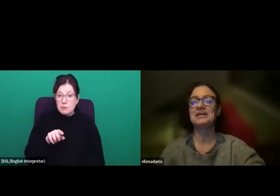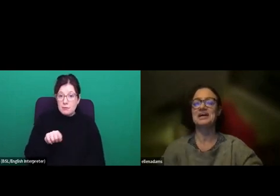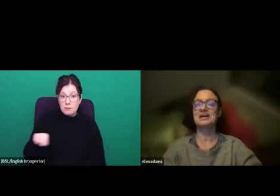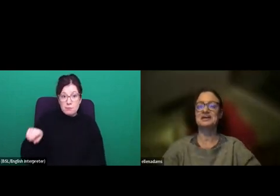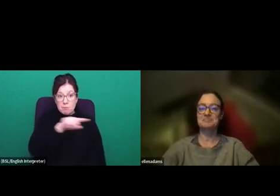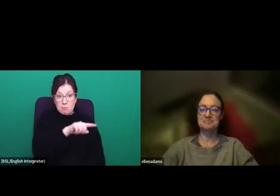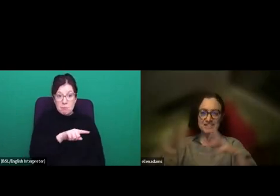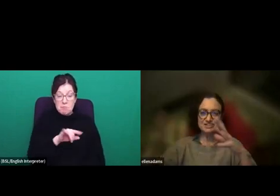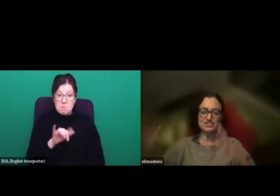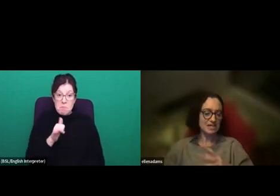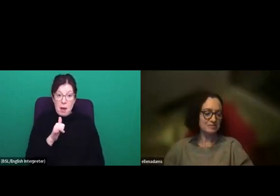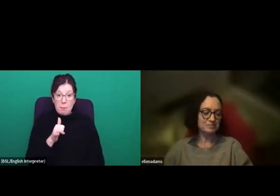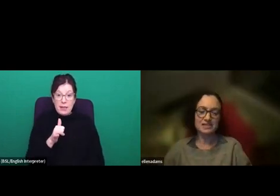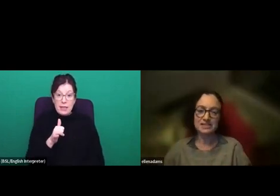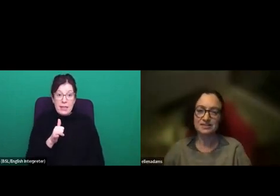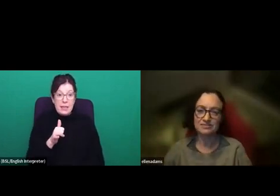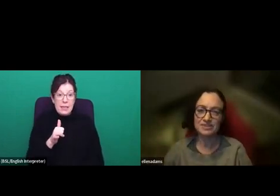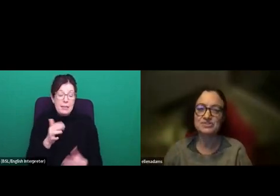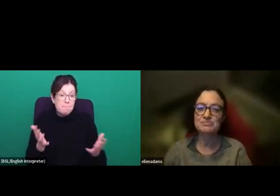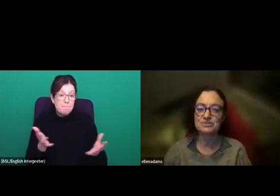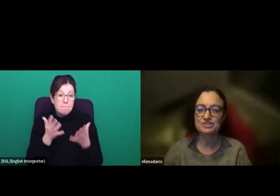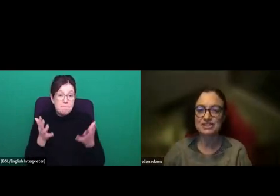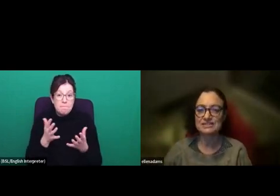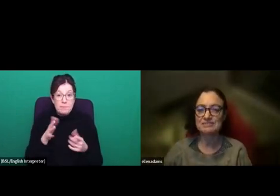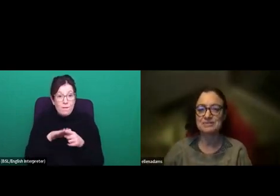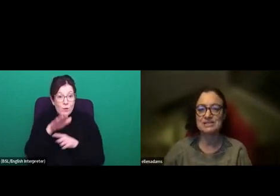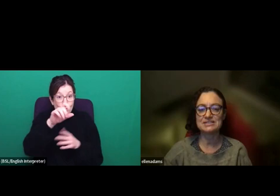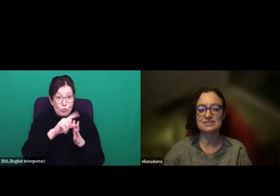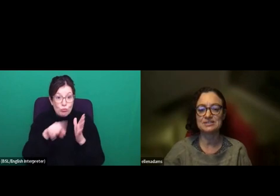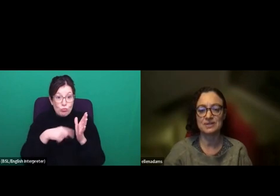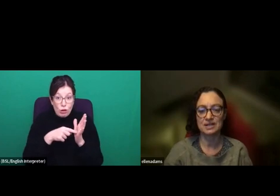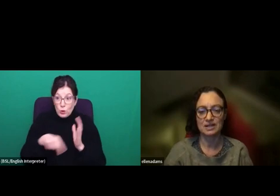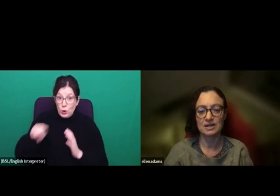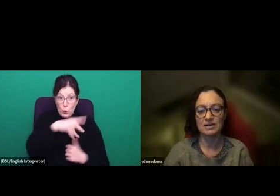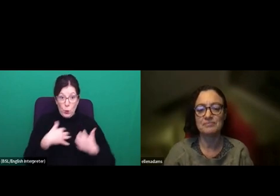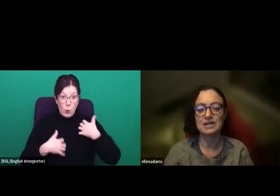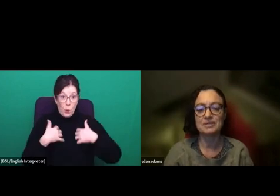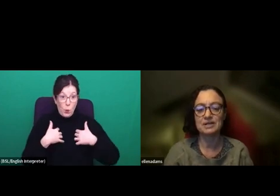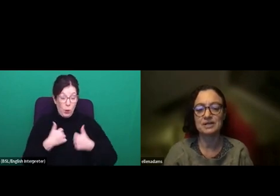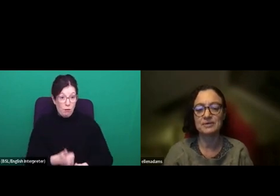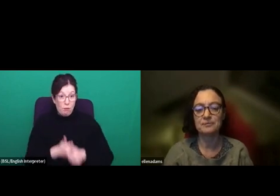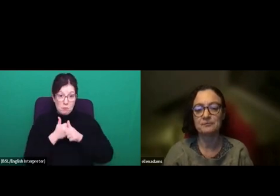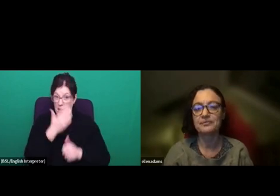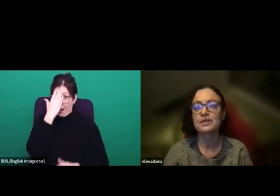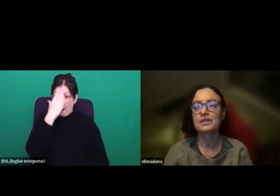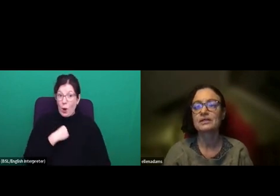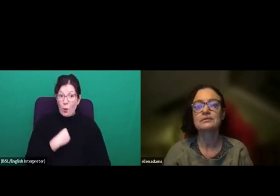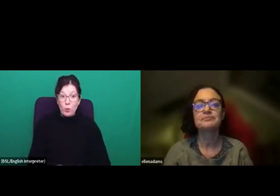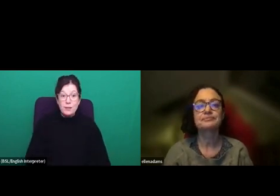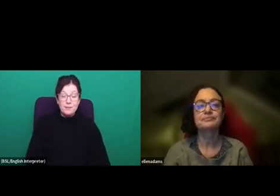help shape the future projects, then please do let me know.